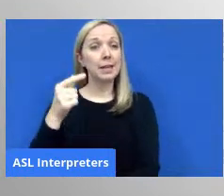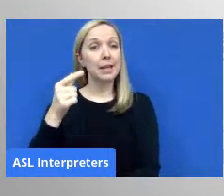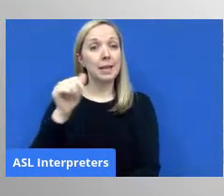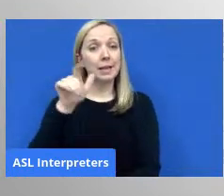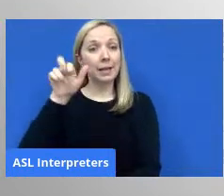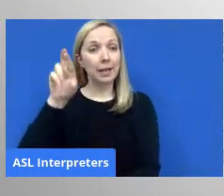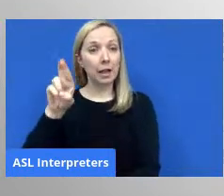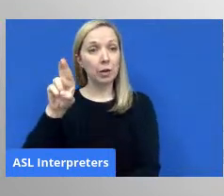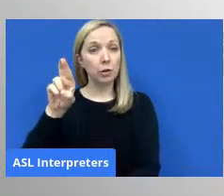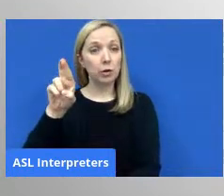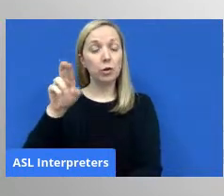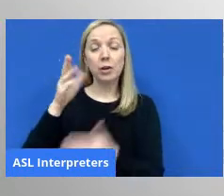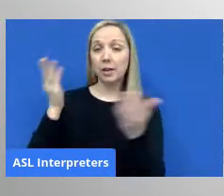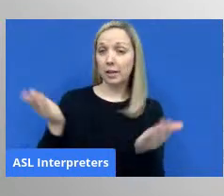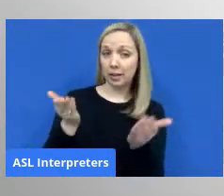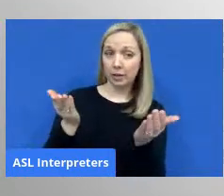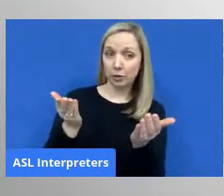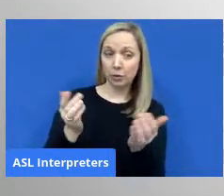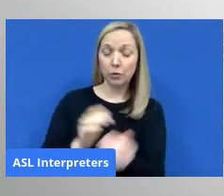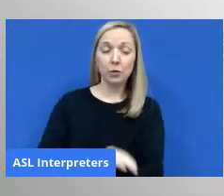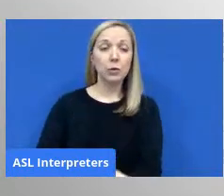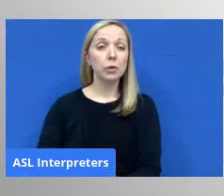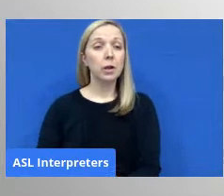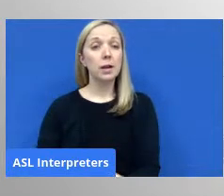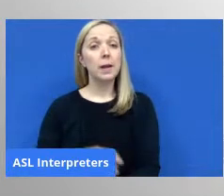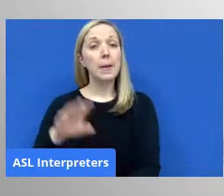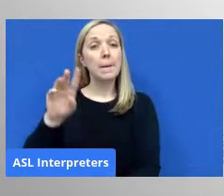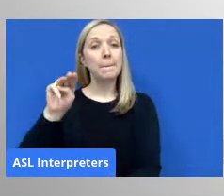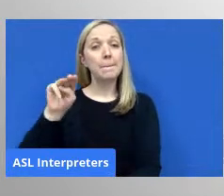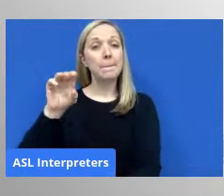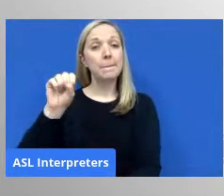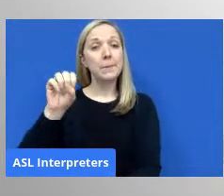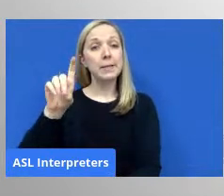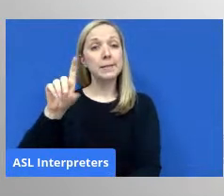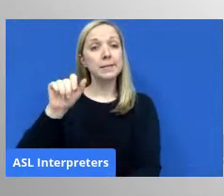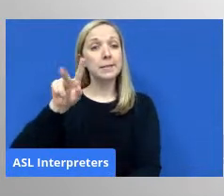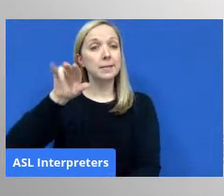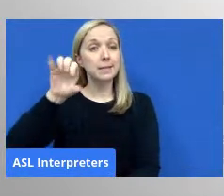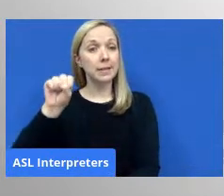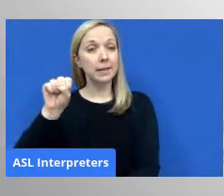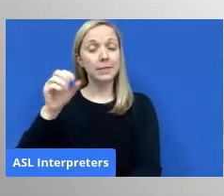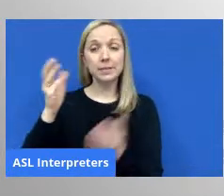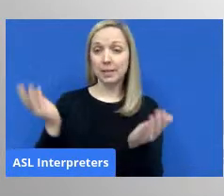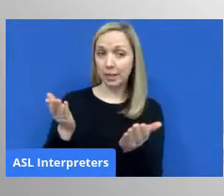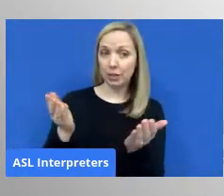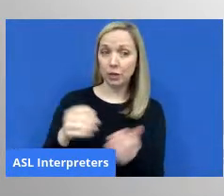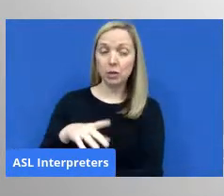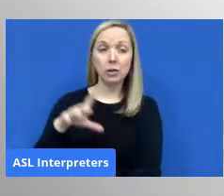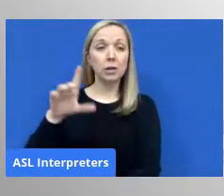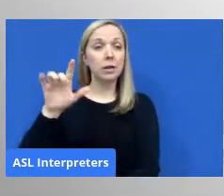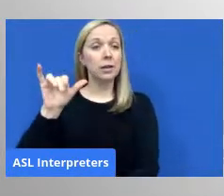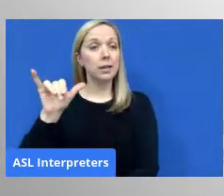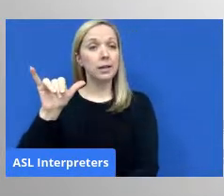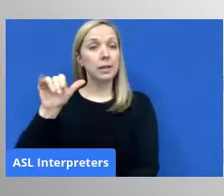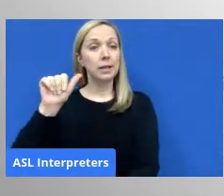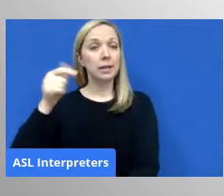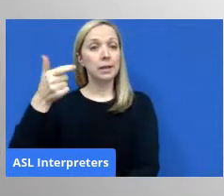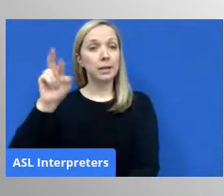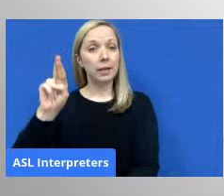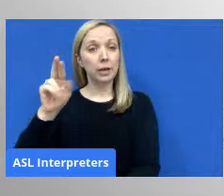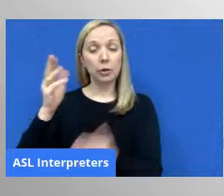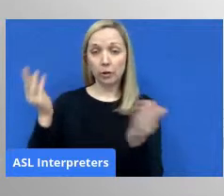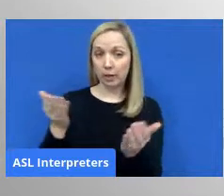Gallagher. Here. Ms. Davis. Here. Dr. Yeager.